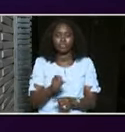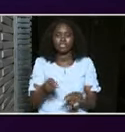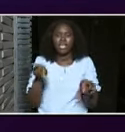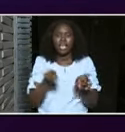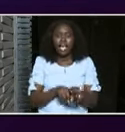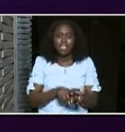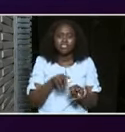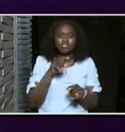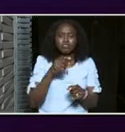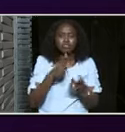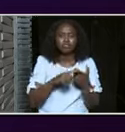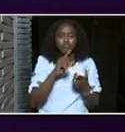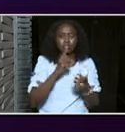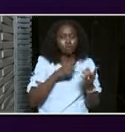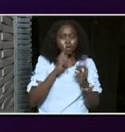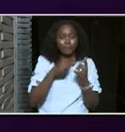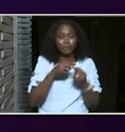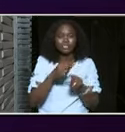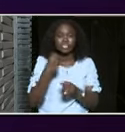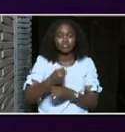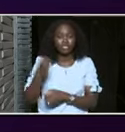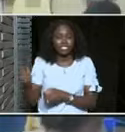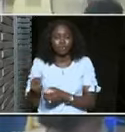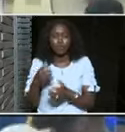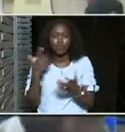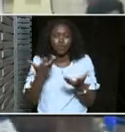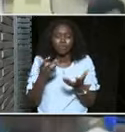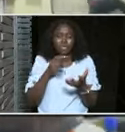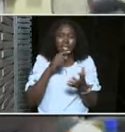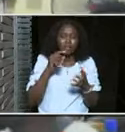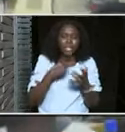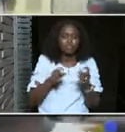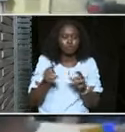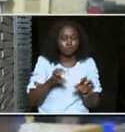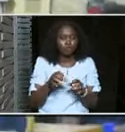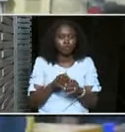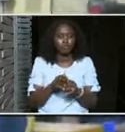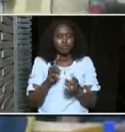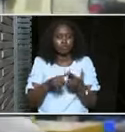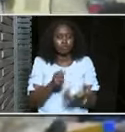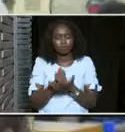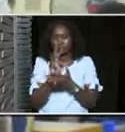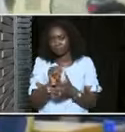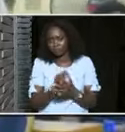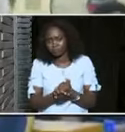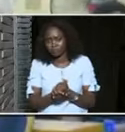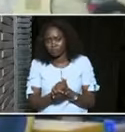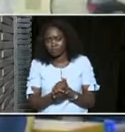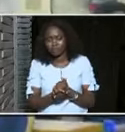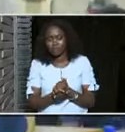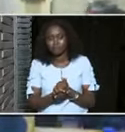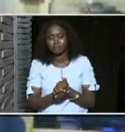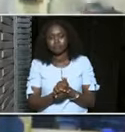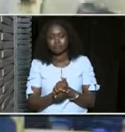broaden it in order to reach more Nigerians and help them? Okay, I believe that that question, I hope it's clear this time. And also, we